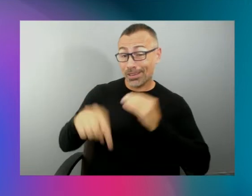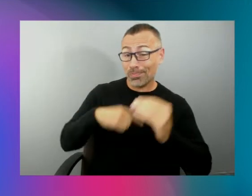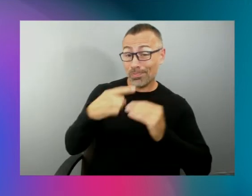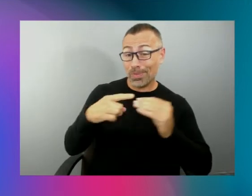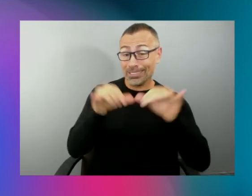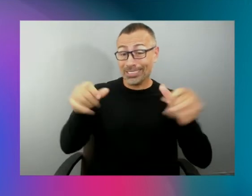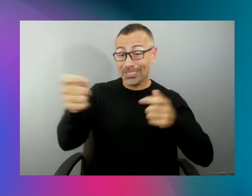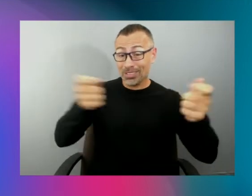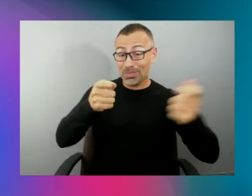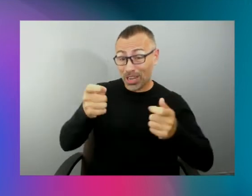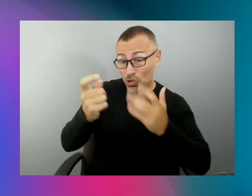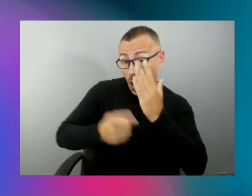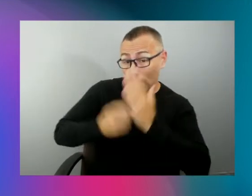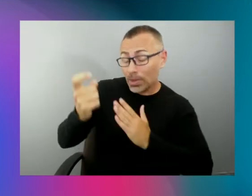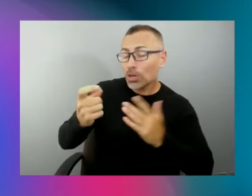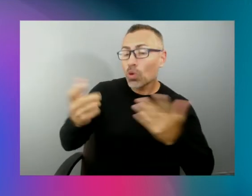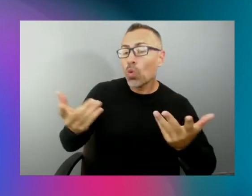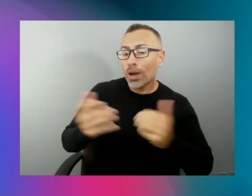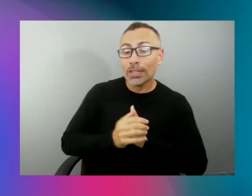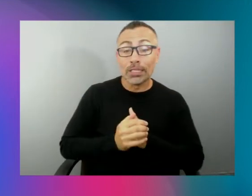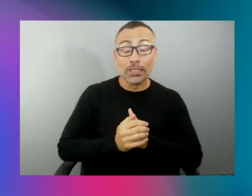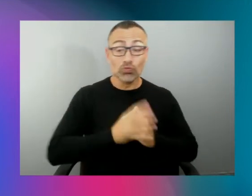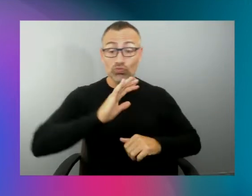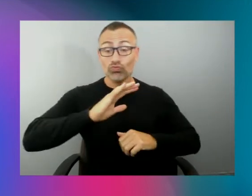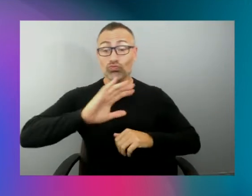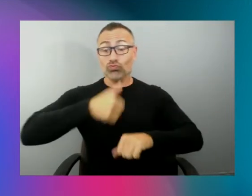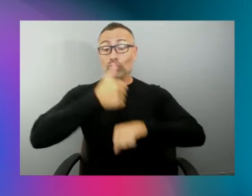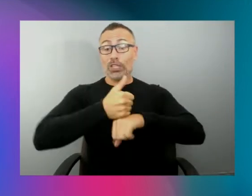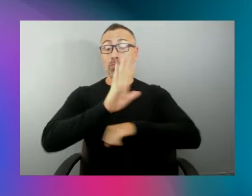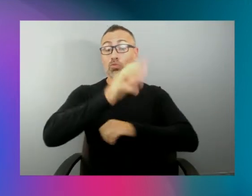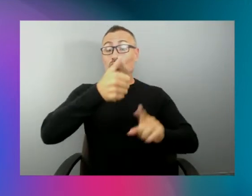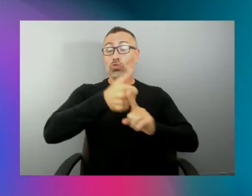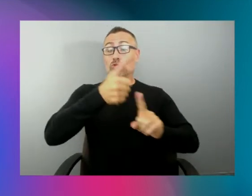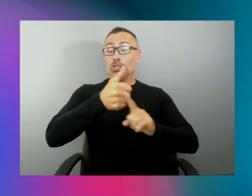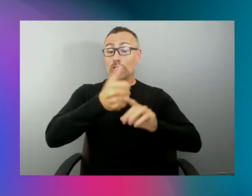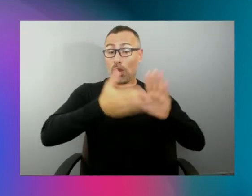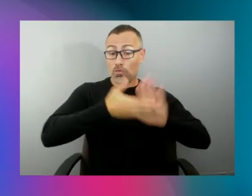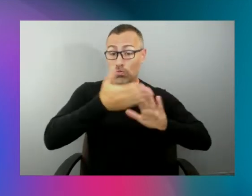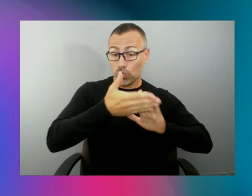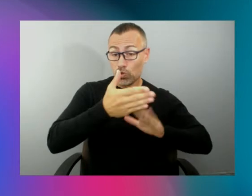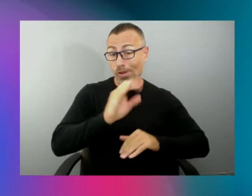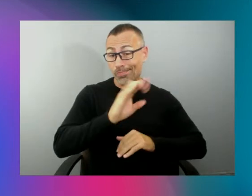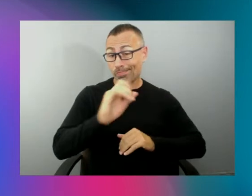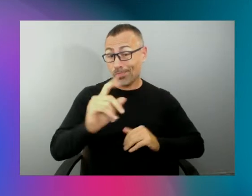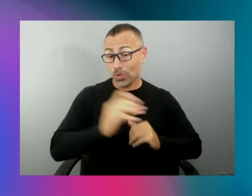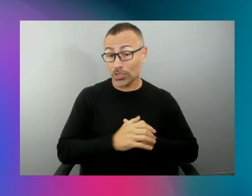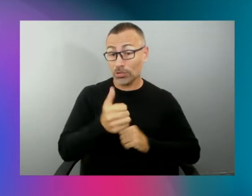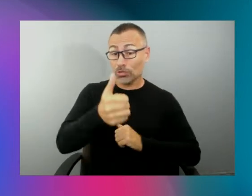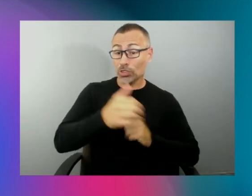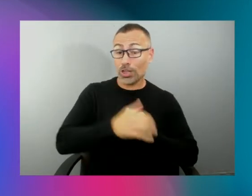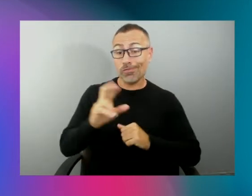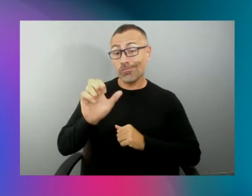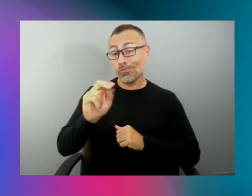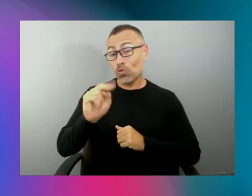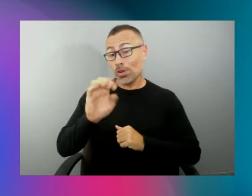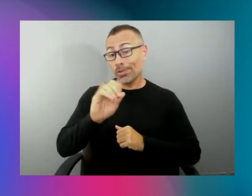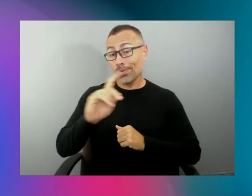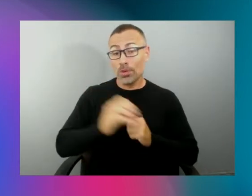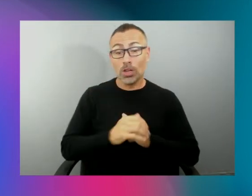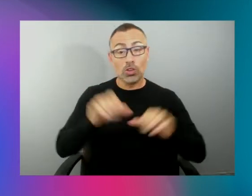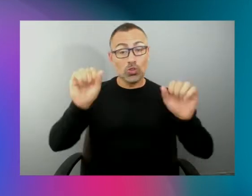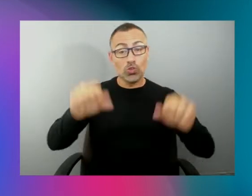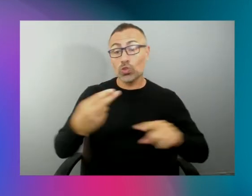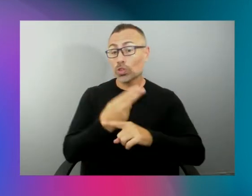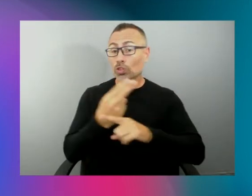own custom runbooks. Your own bash scripts, your own PowerShell scripts to run. You can use the PowerShell script, or you can use